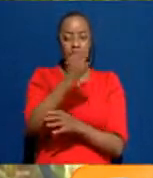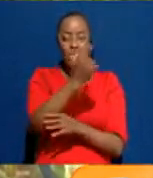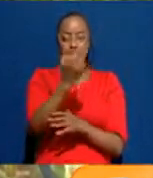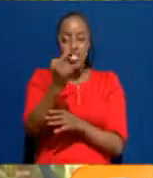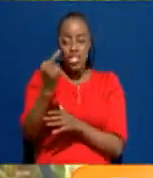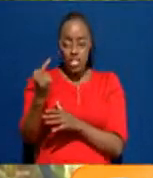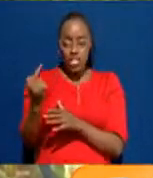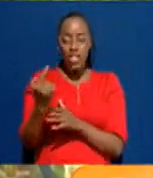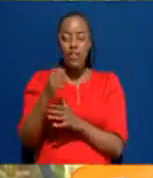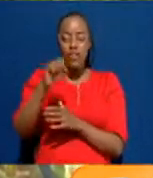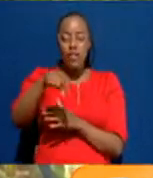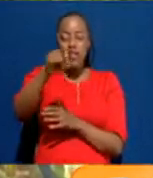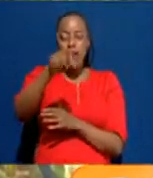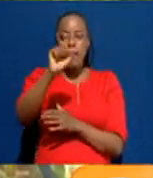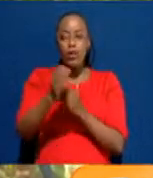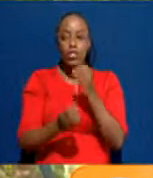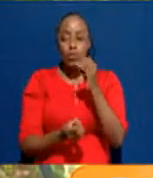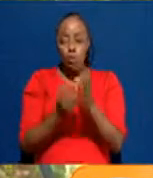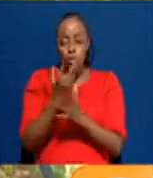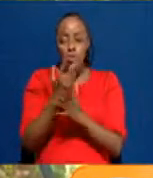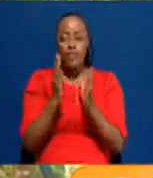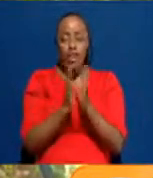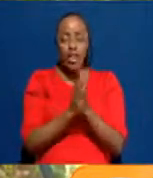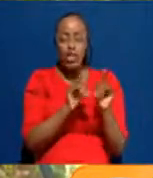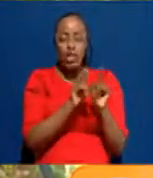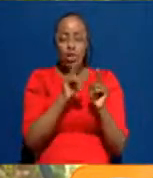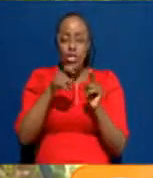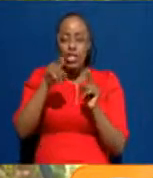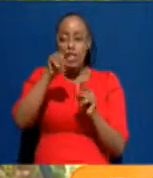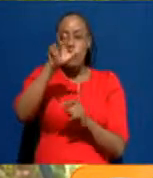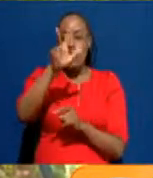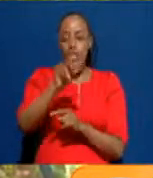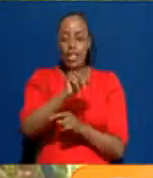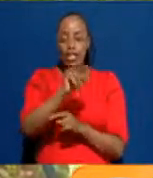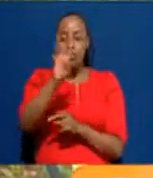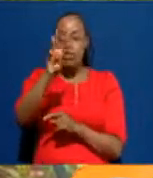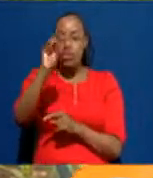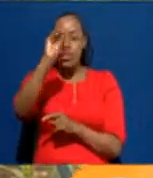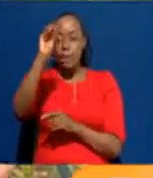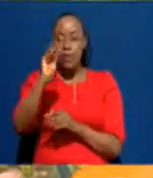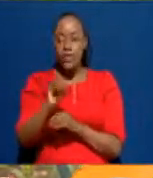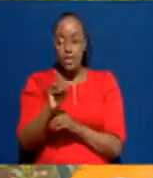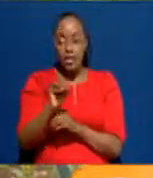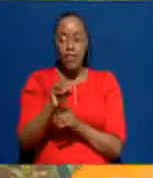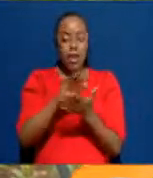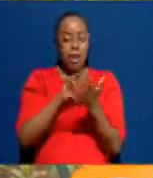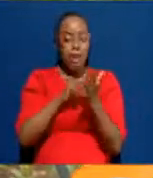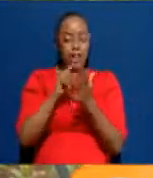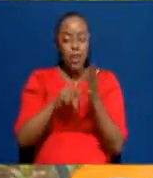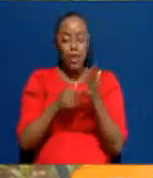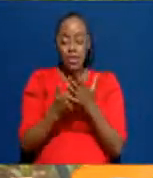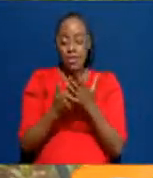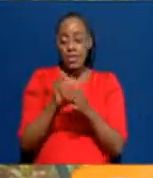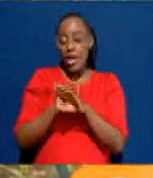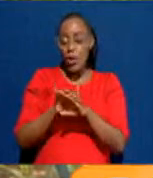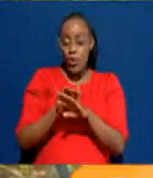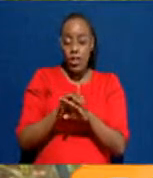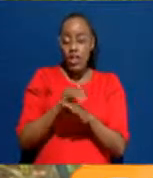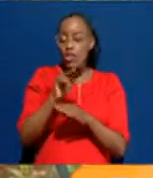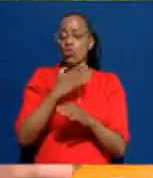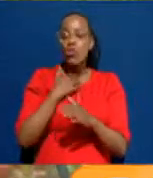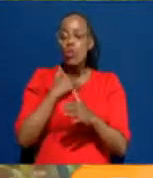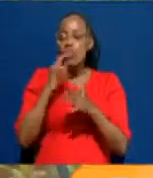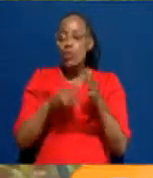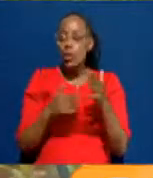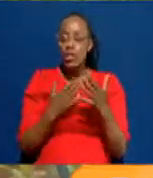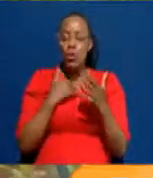season, my produce is actually increasing by 30 to 40%. So it's basically a choice for farmers. What do you want? Do